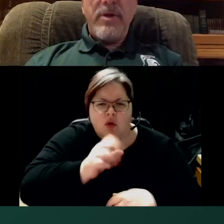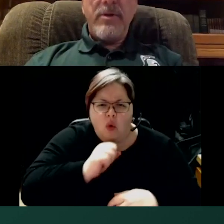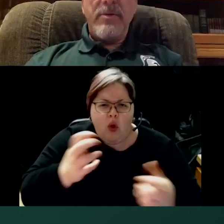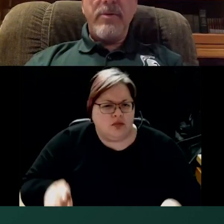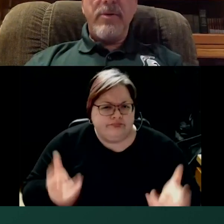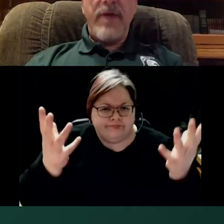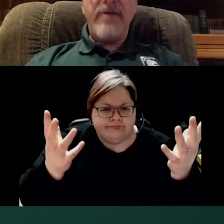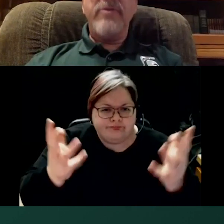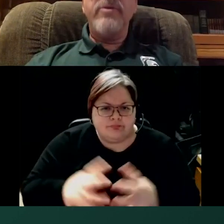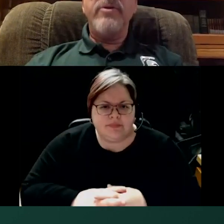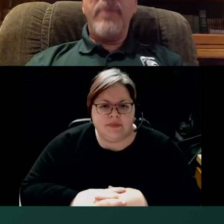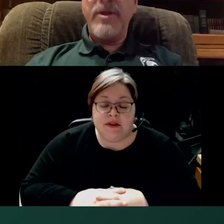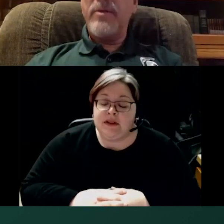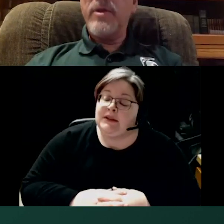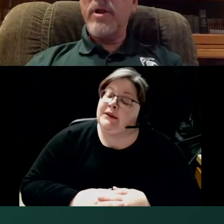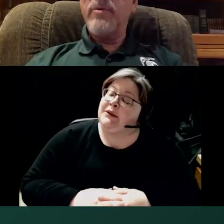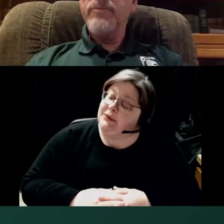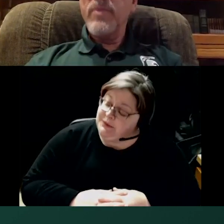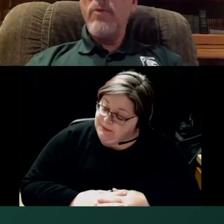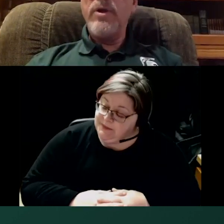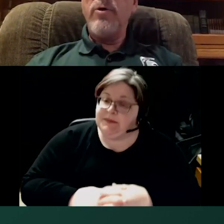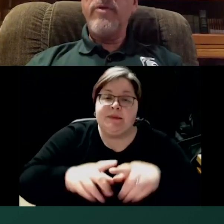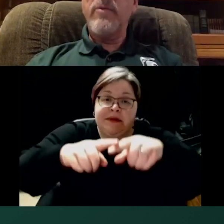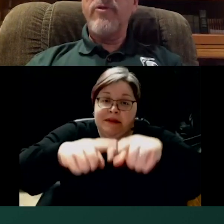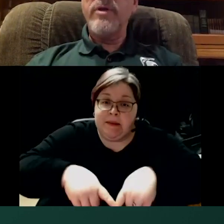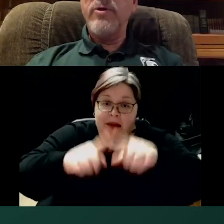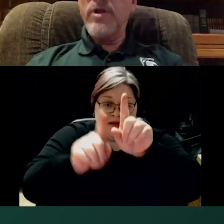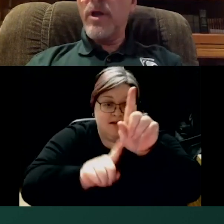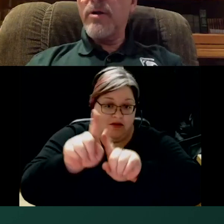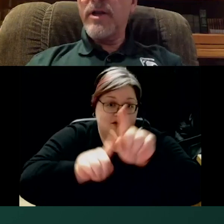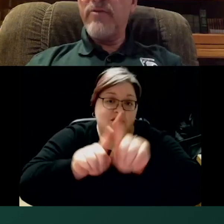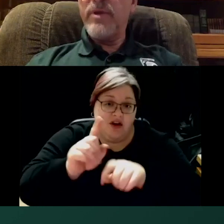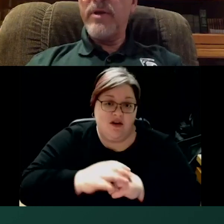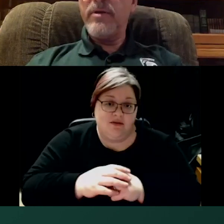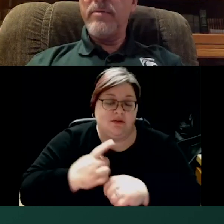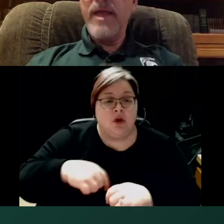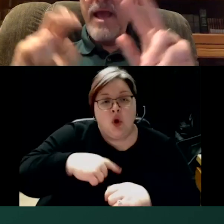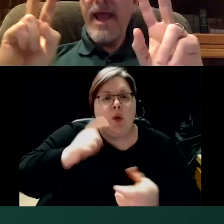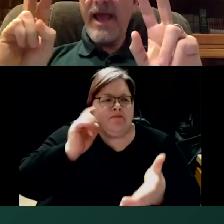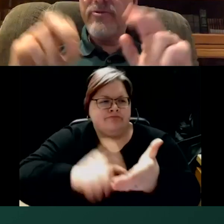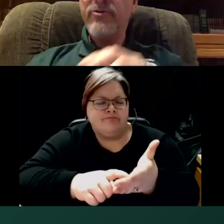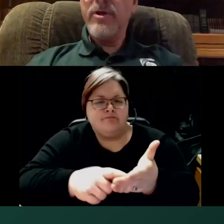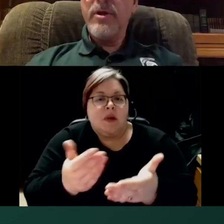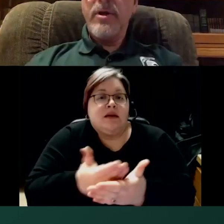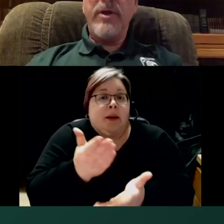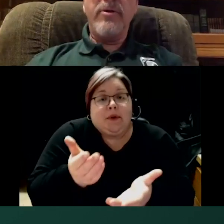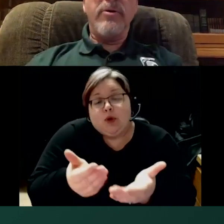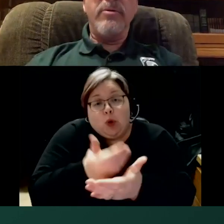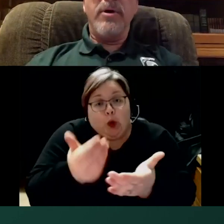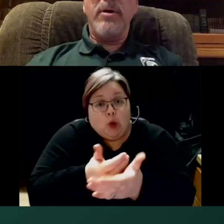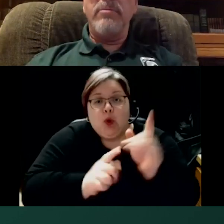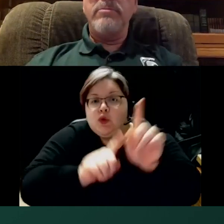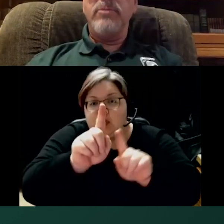Um, that depends on the star. We know of some fairly new stars that have been hatched that